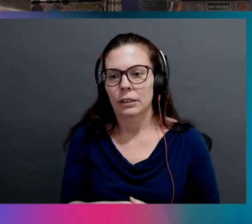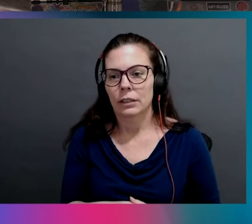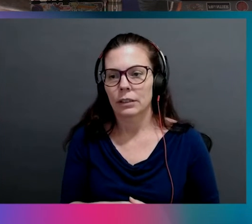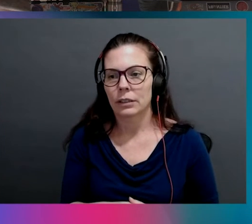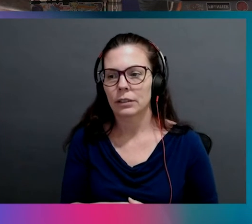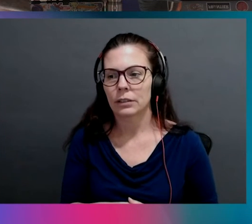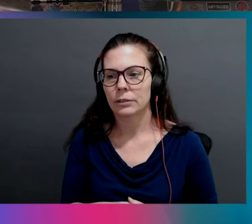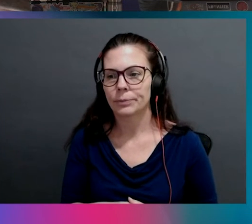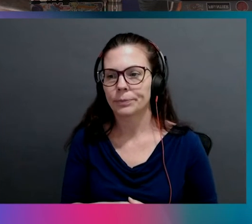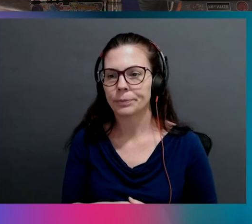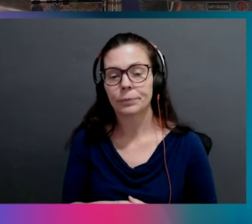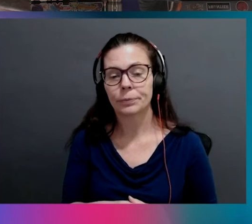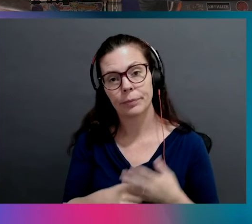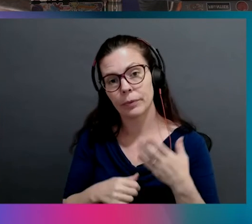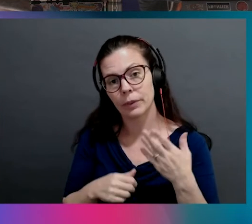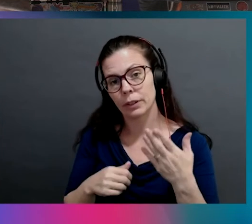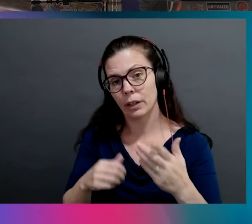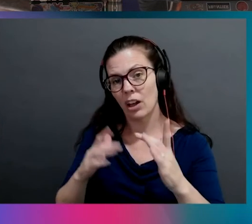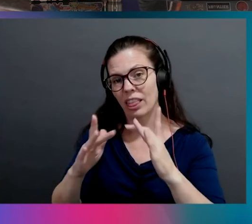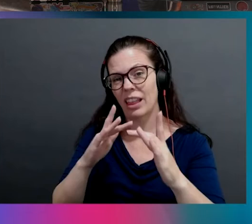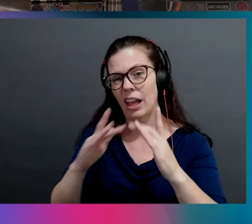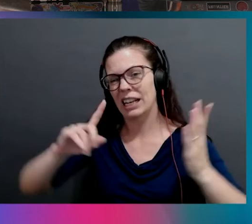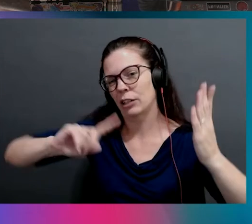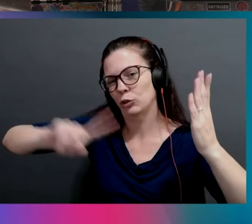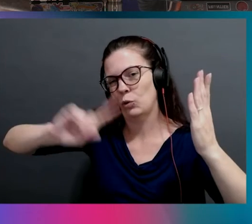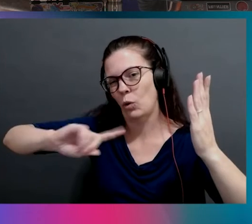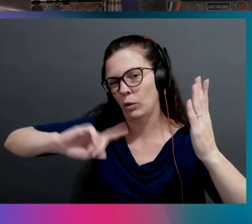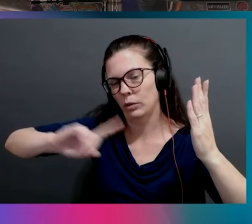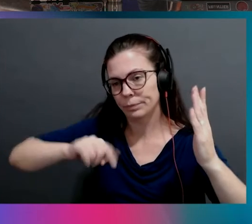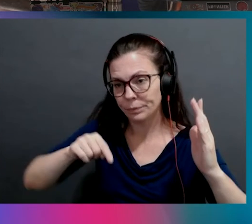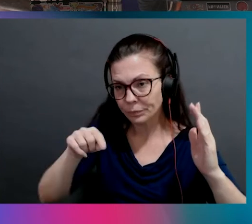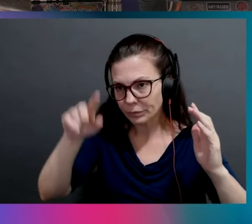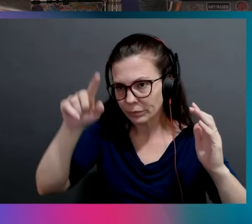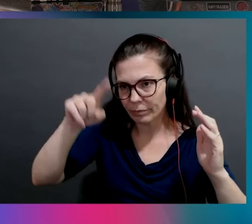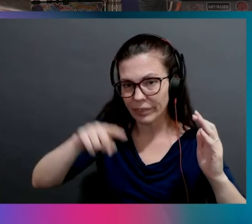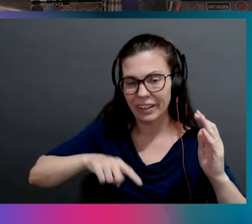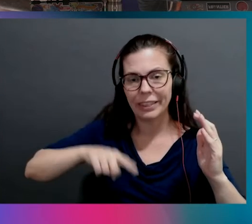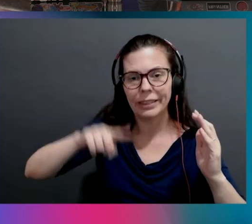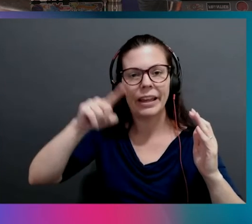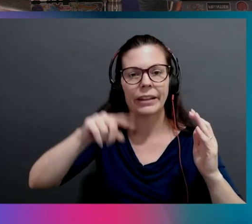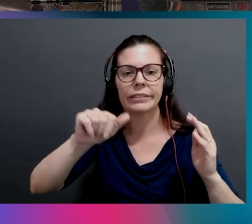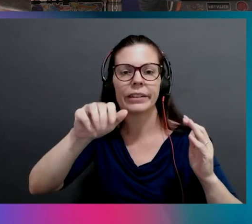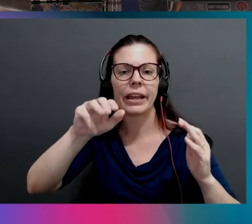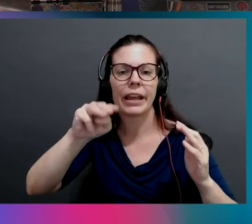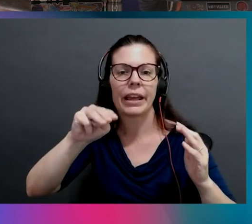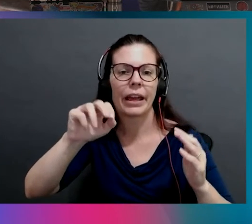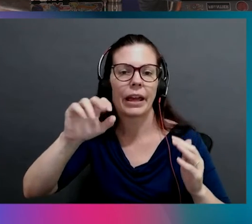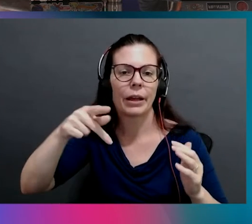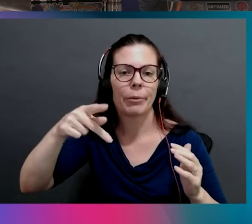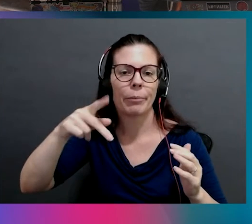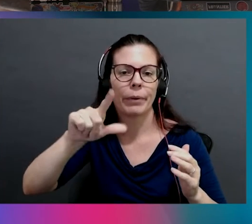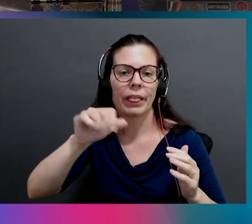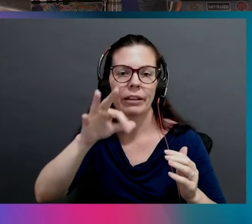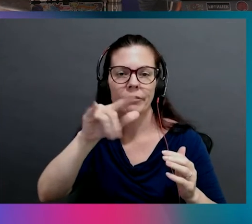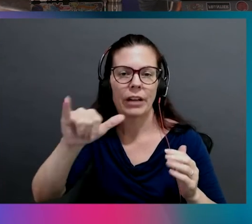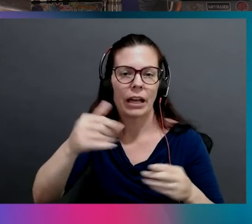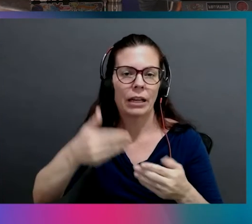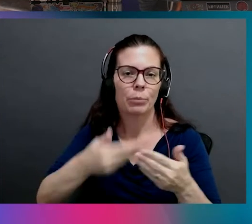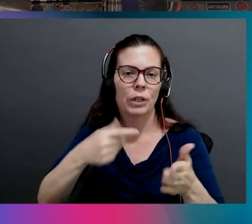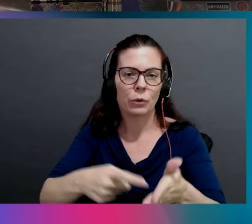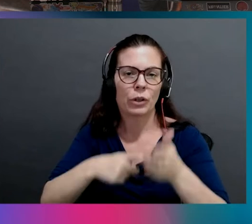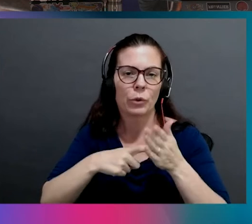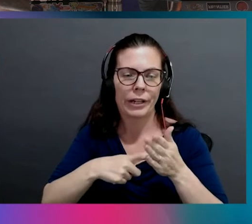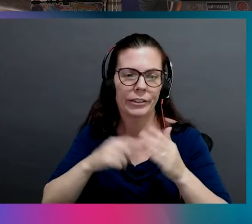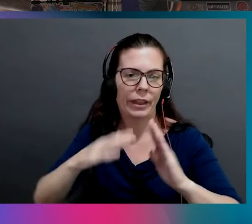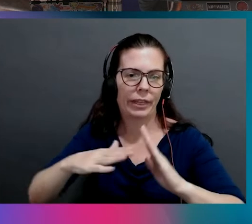So online, I'll scroll down here. This is all the Amplify prereqs at the top.